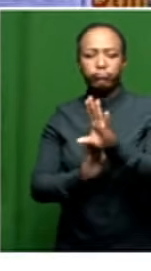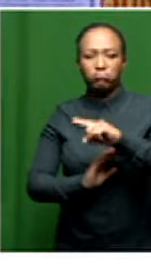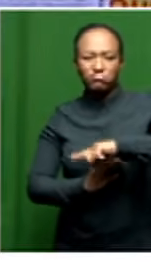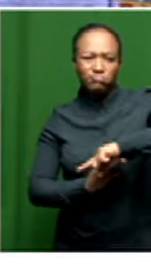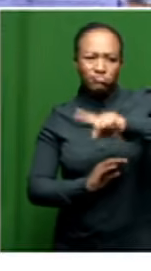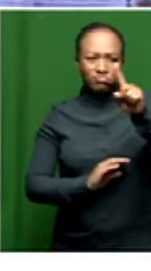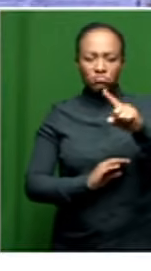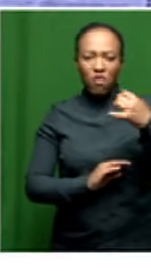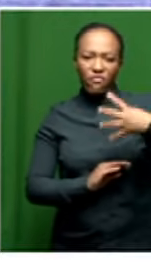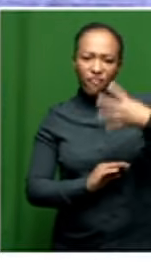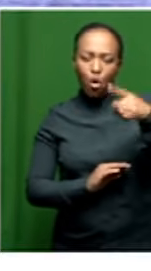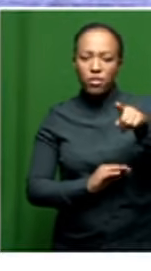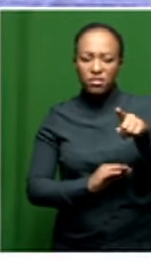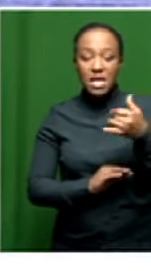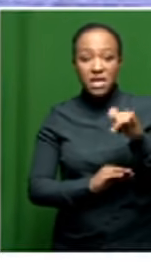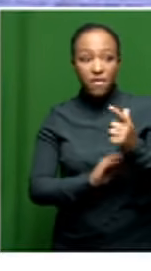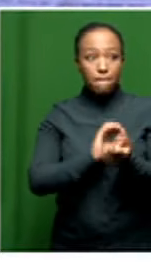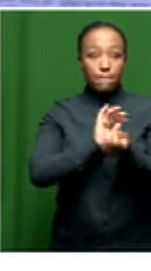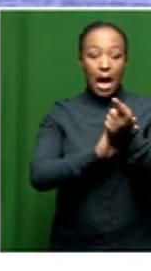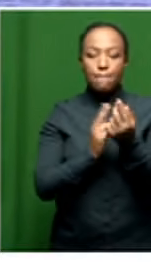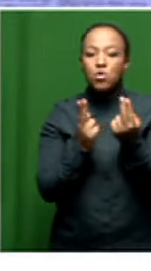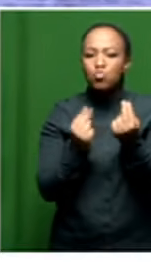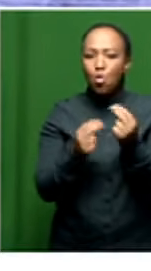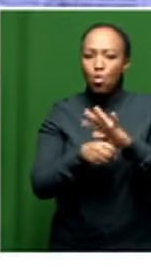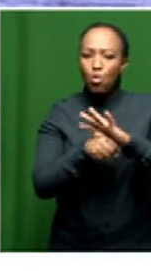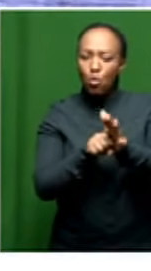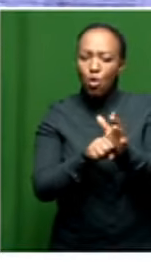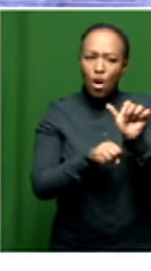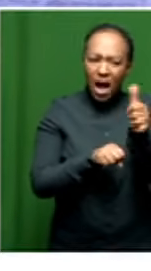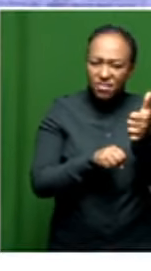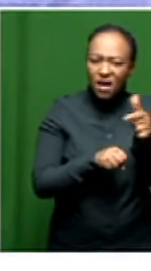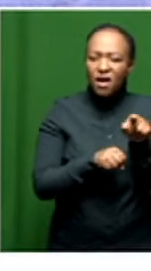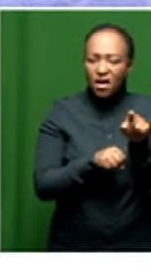get a new variant. But even if we don't, if during these times